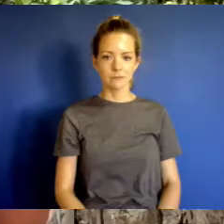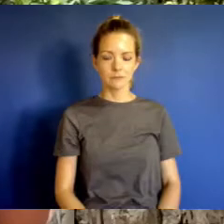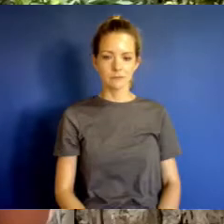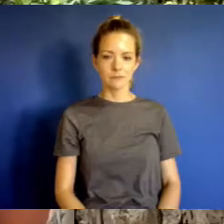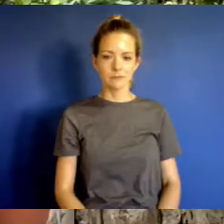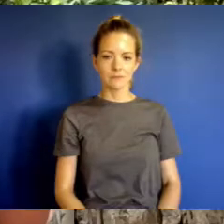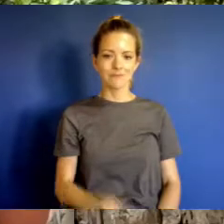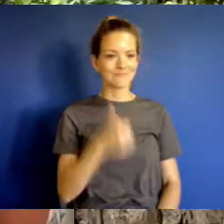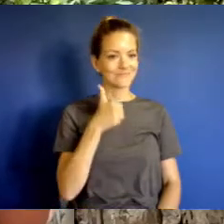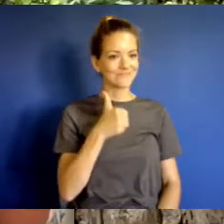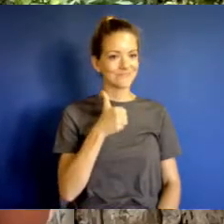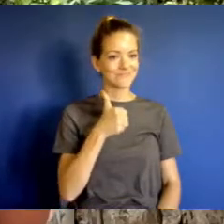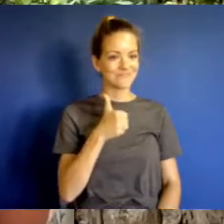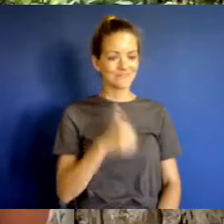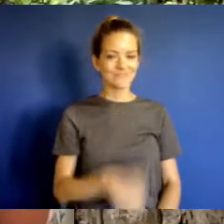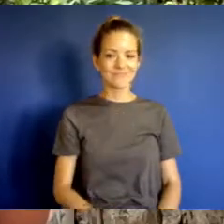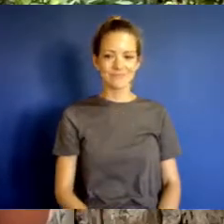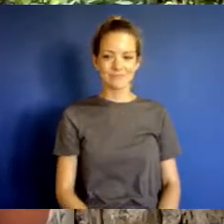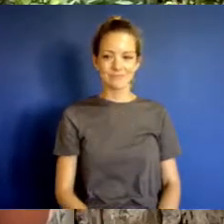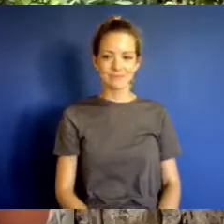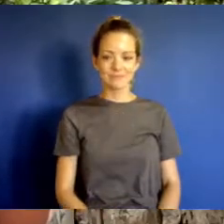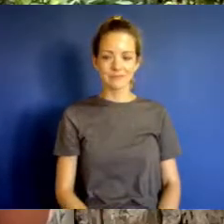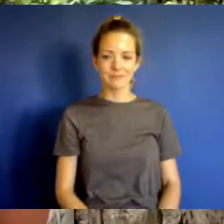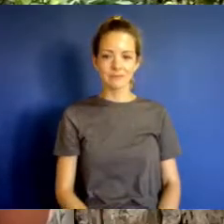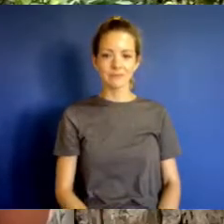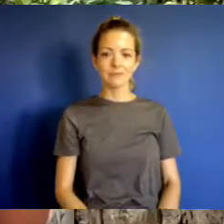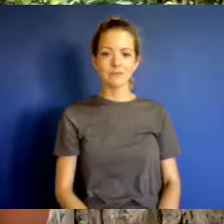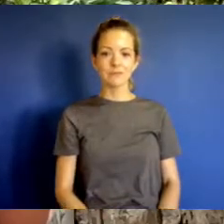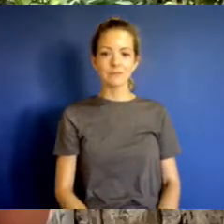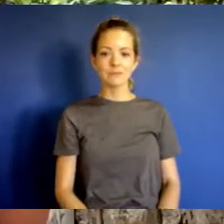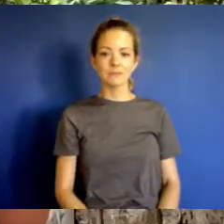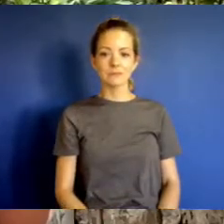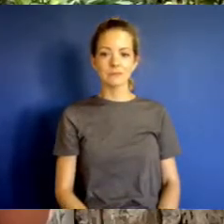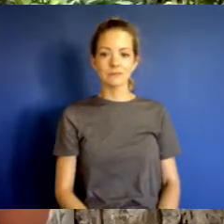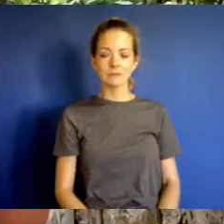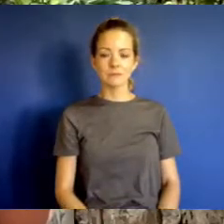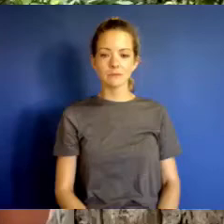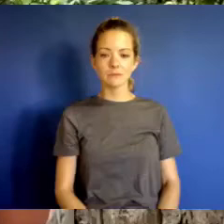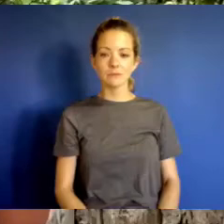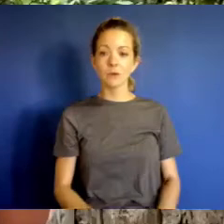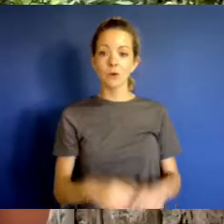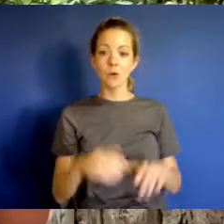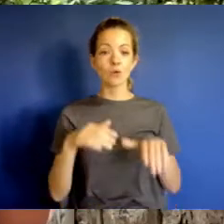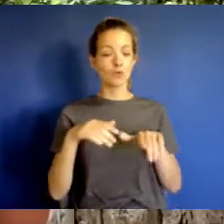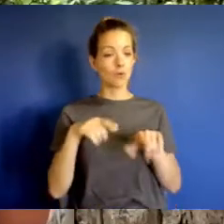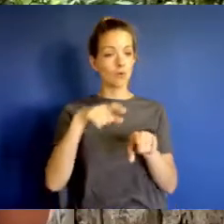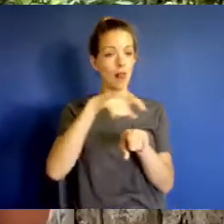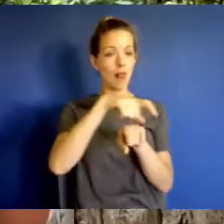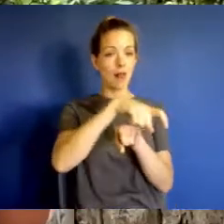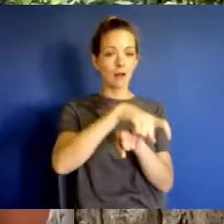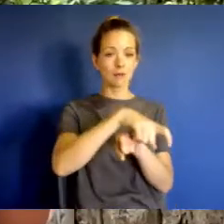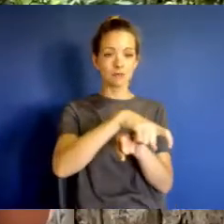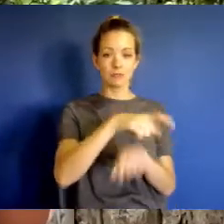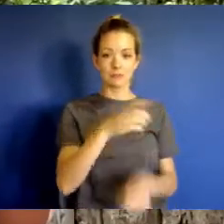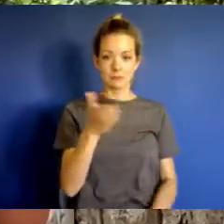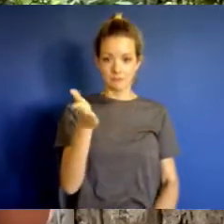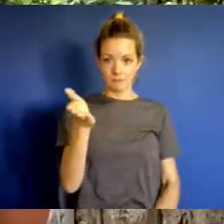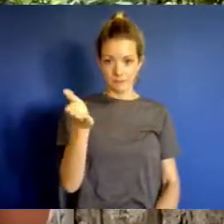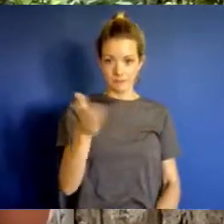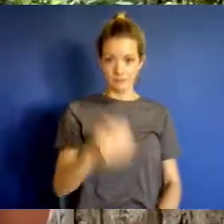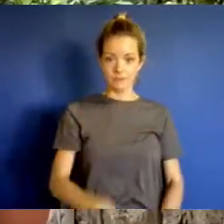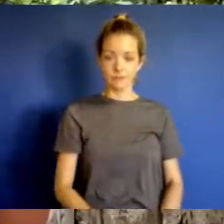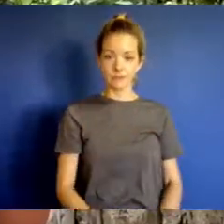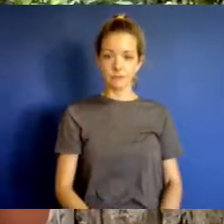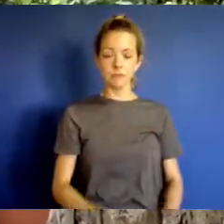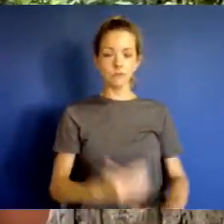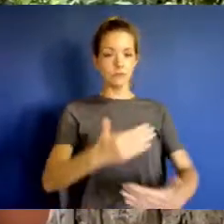Good. Excellent. So just going to release the hands. We're going to cross the legs over, like you're just crossing your legs. Draw them